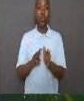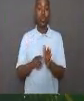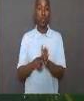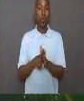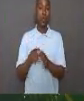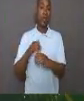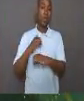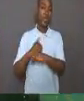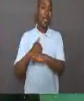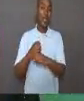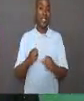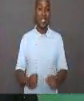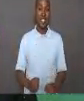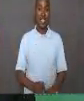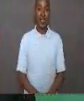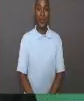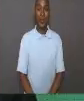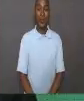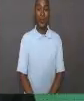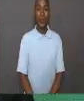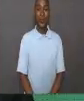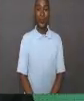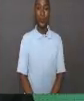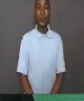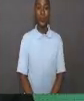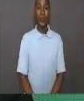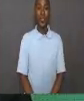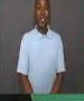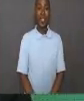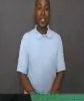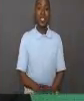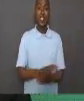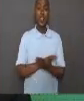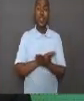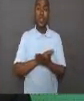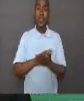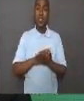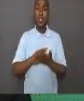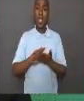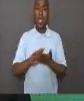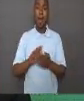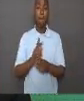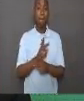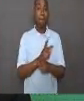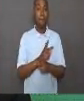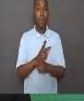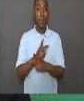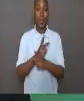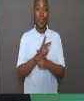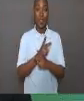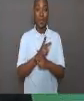of tapeworms. Maintaining sanitary conditions in